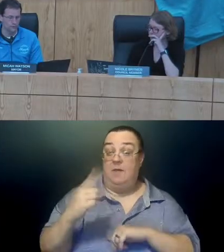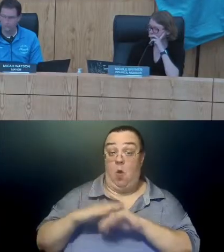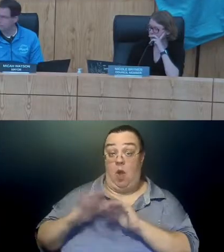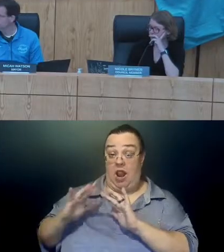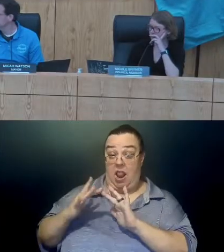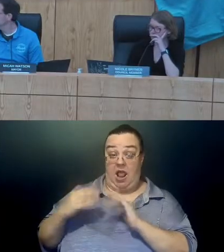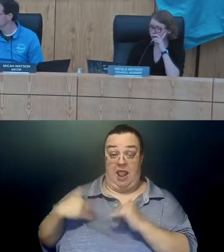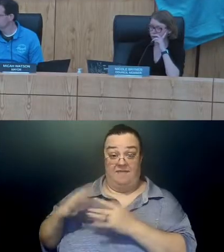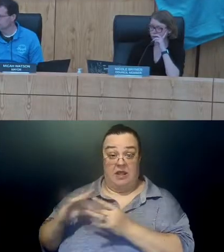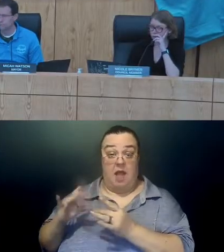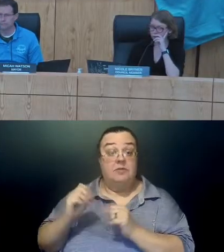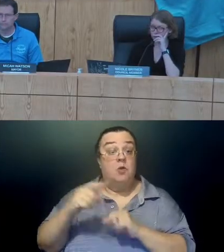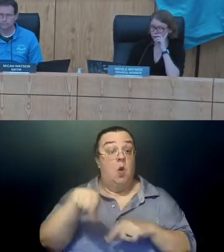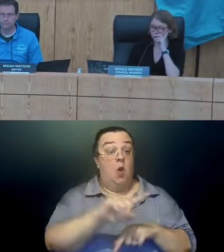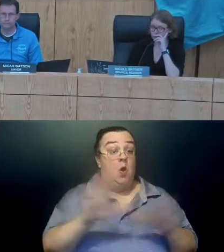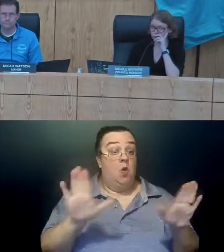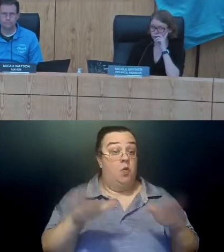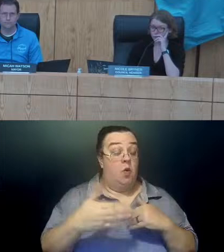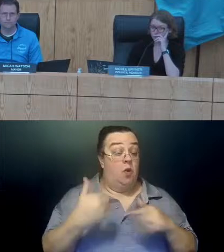room?